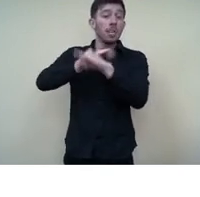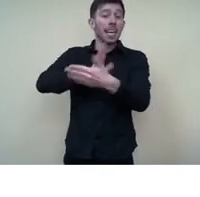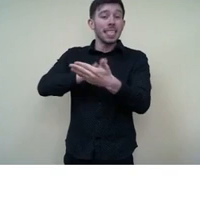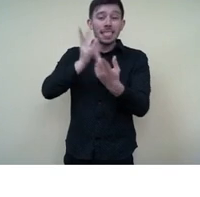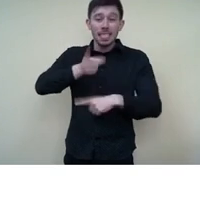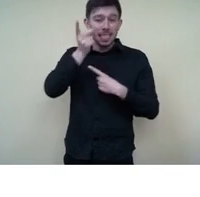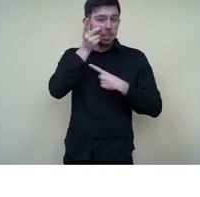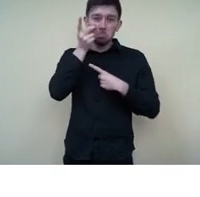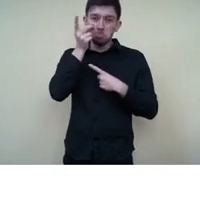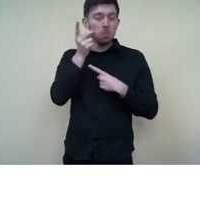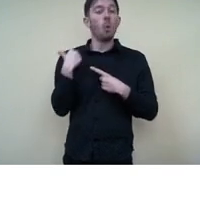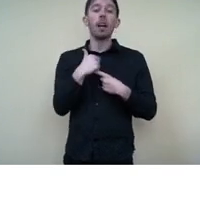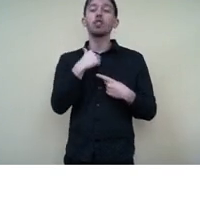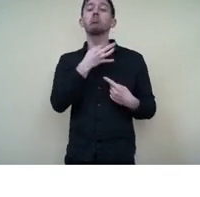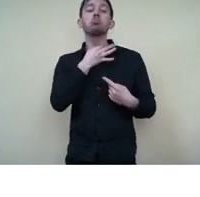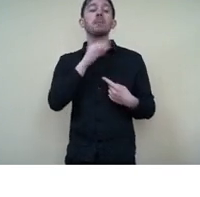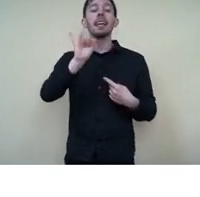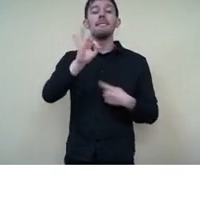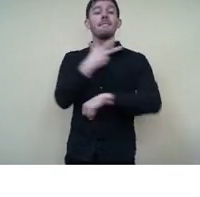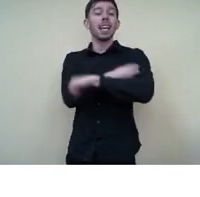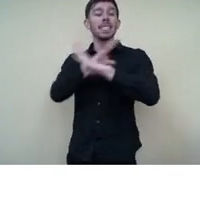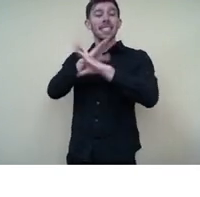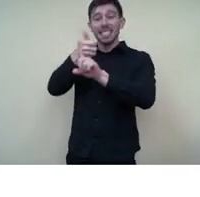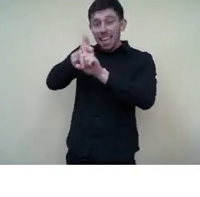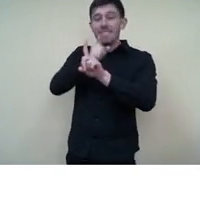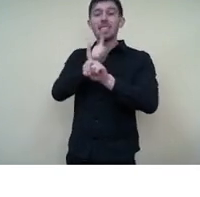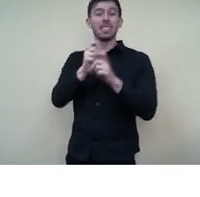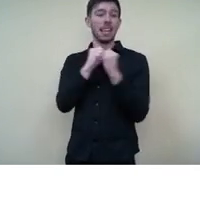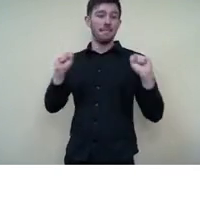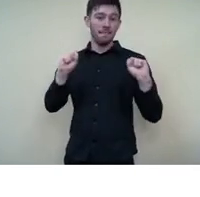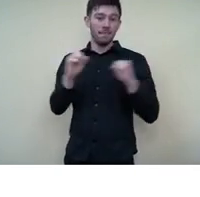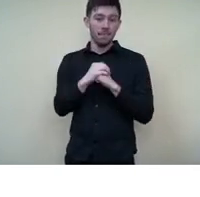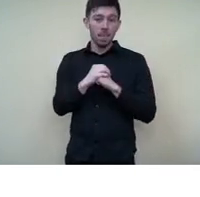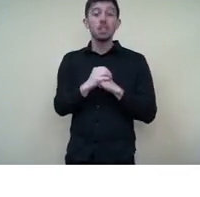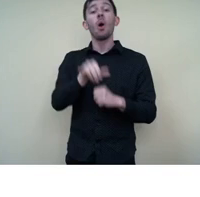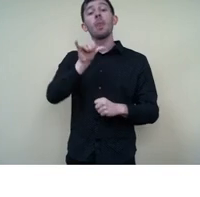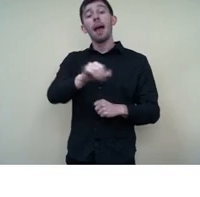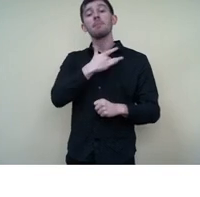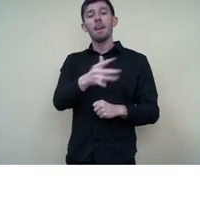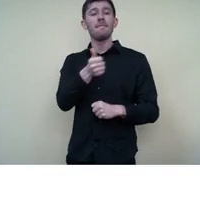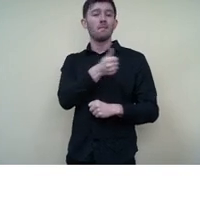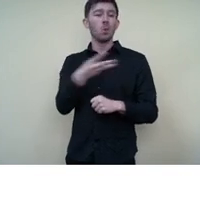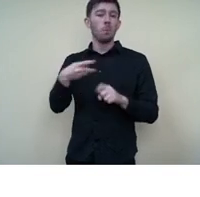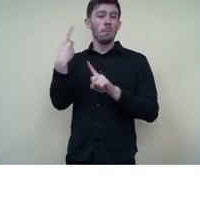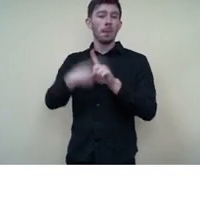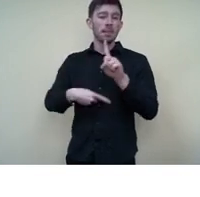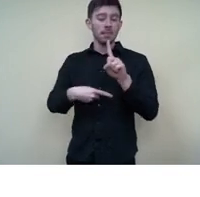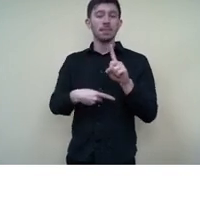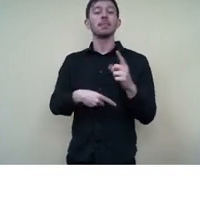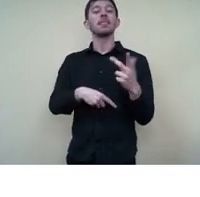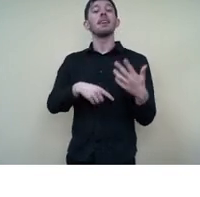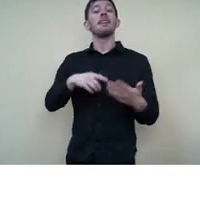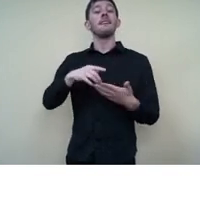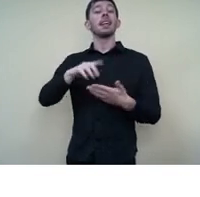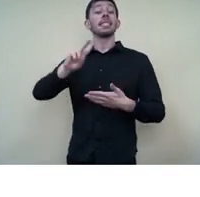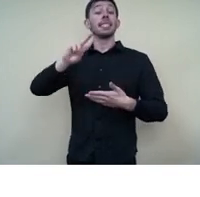in question. They're just asking if it's safe, if the vaccine is safe. And so this usually takes several months. The phase 2 clinical trial,